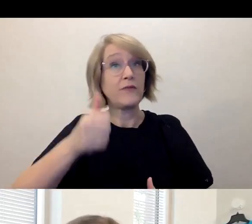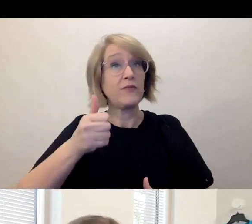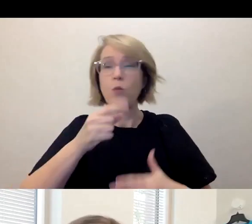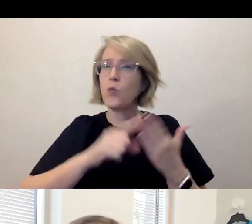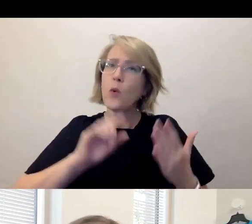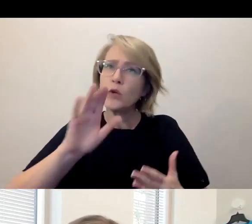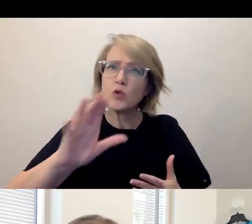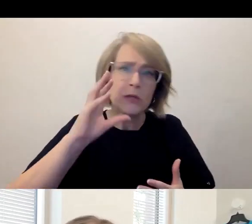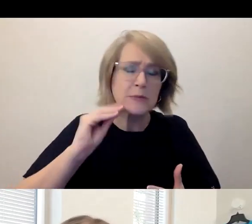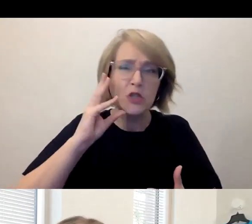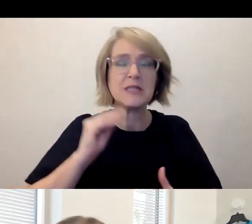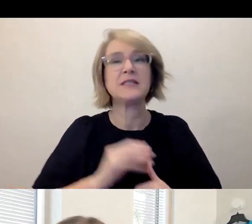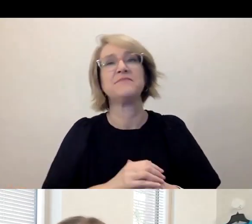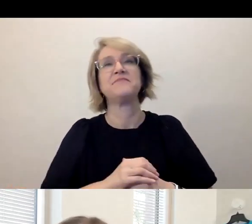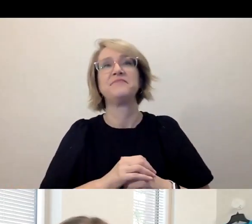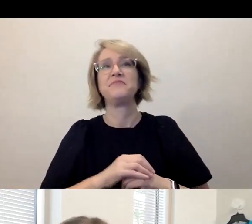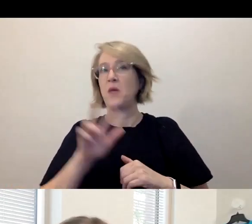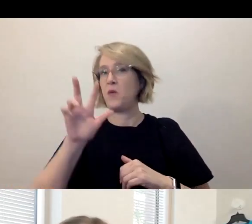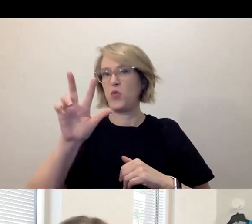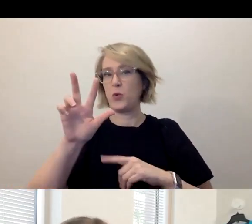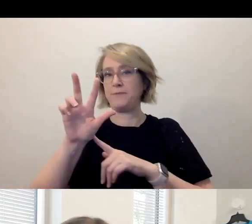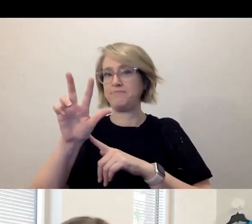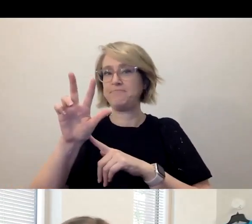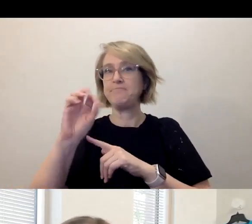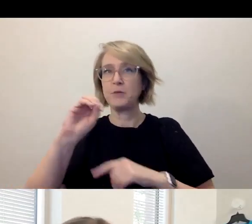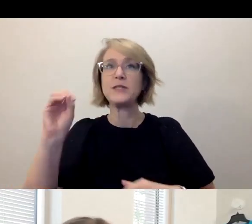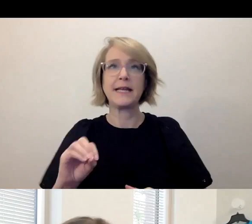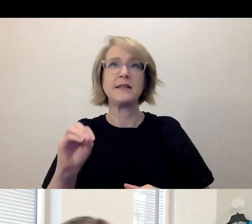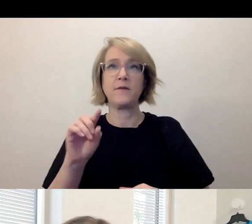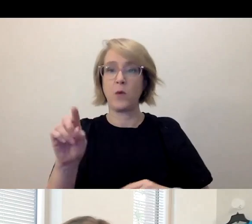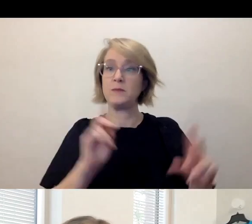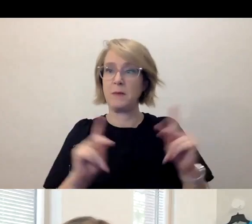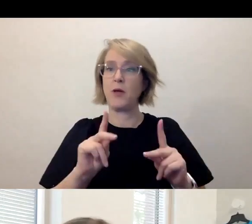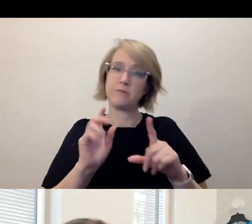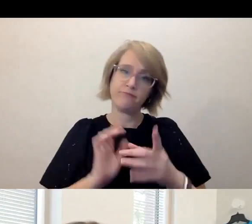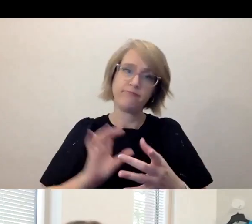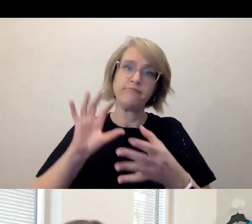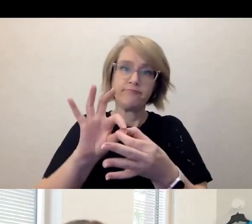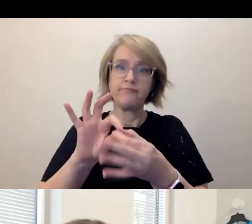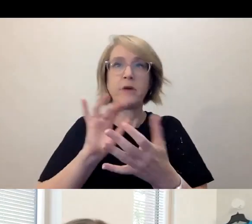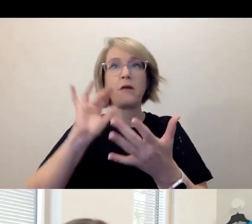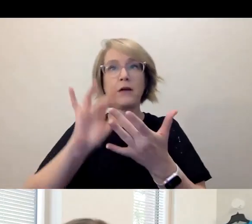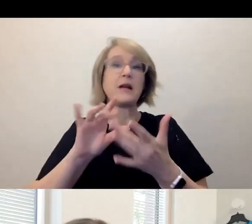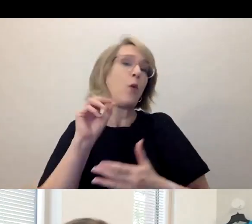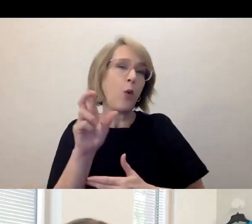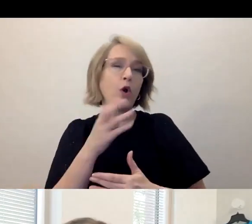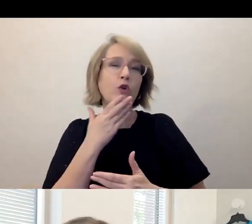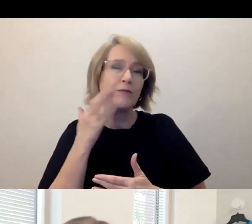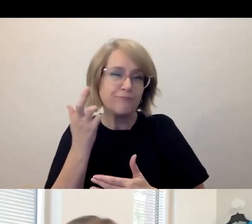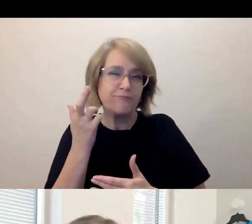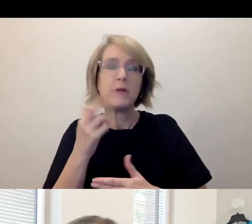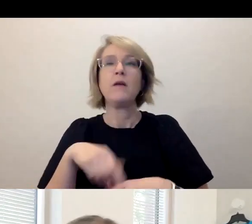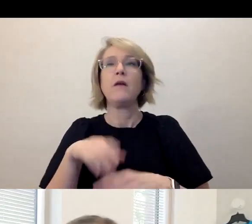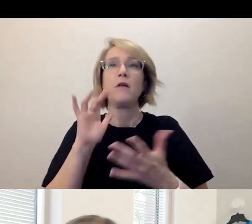your experience? So about 3% of our respondents had contacted 988 or had a loved one who contacted 988.